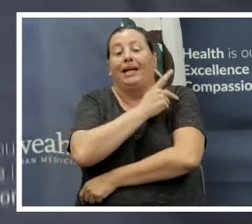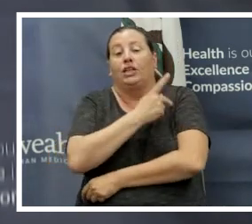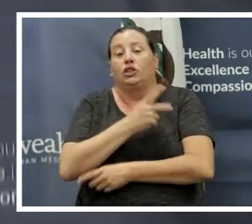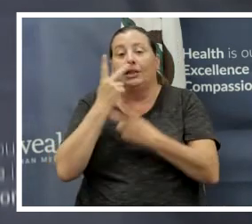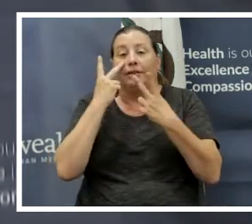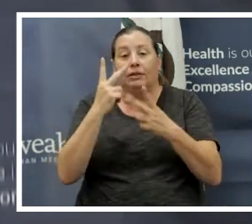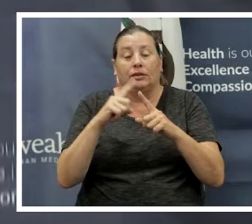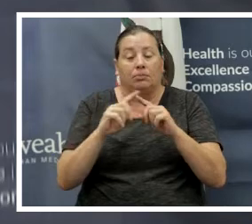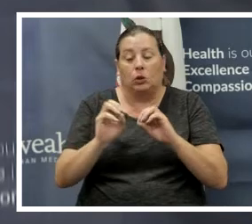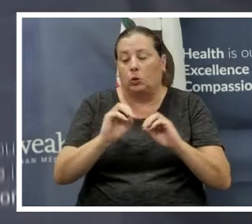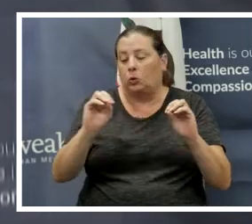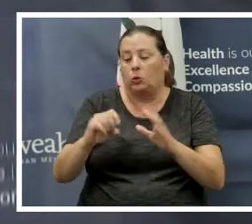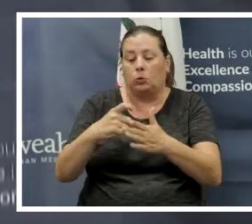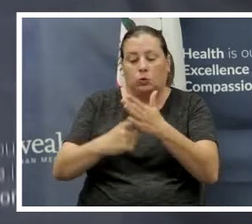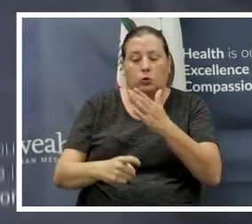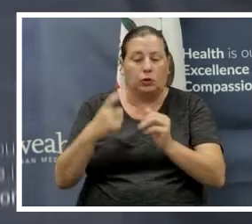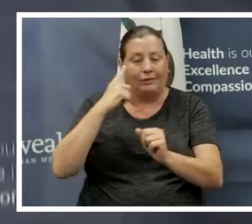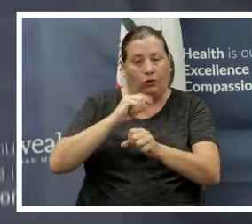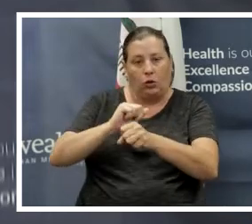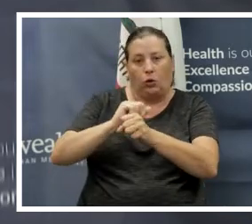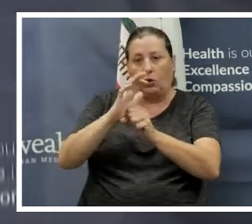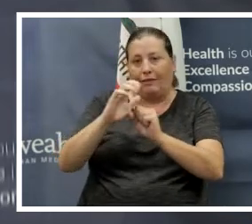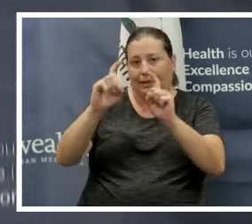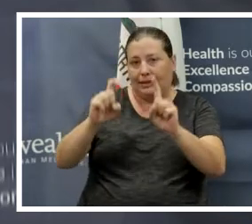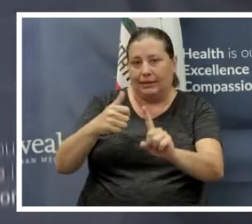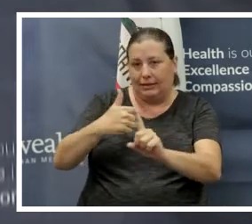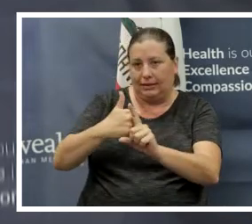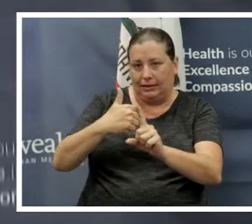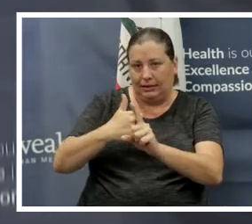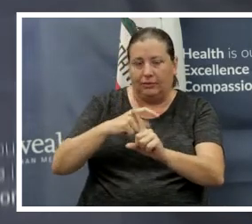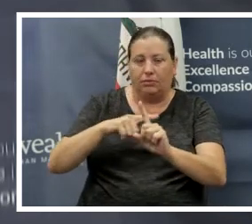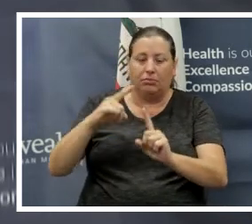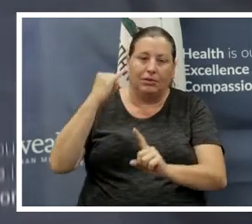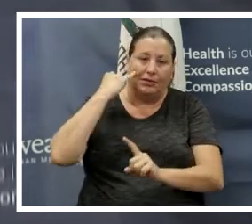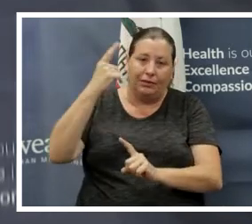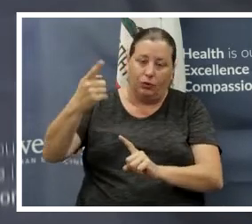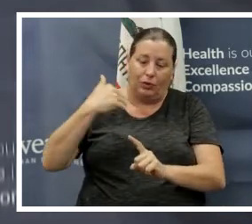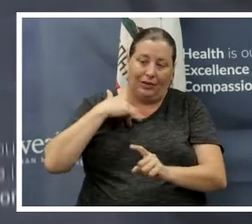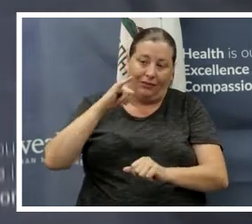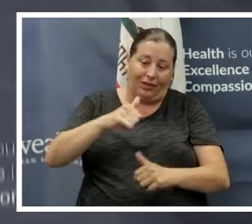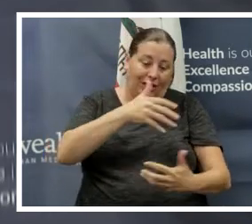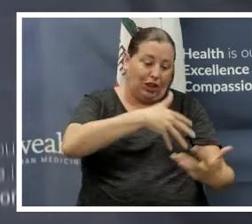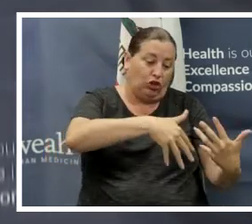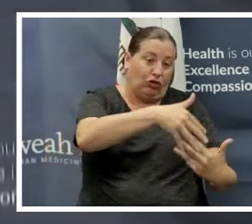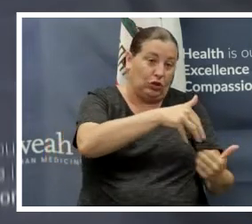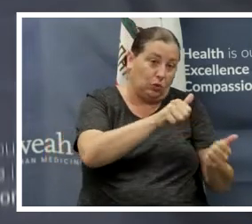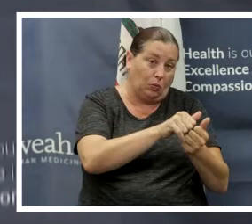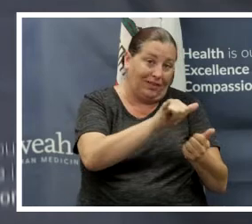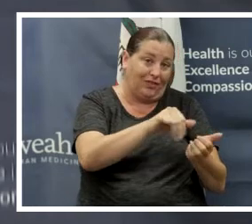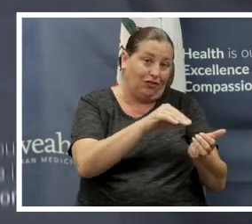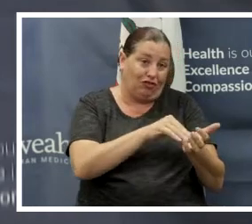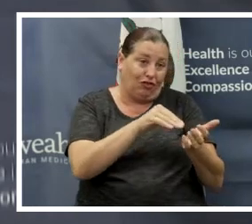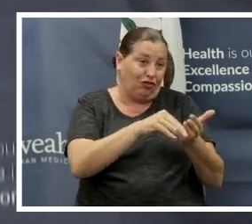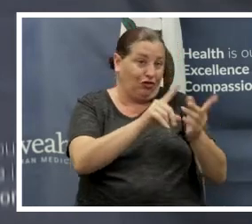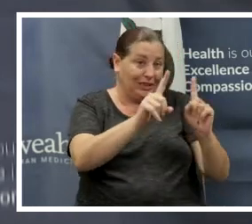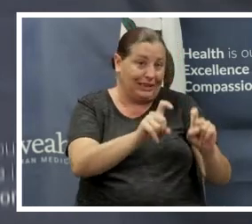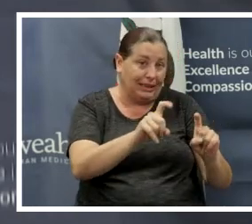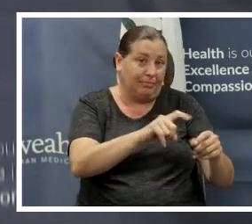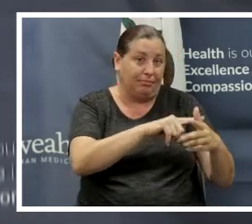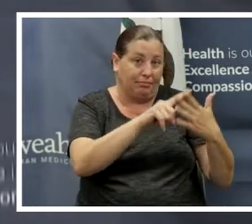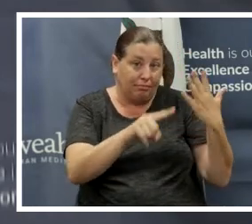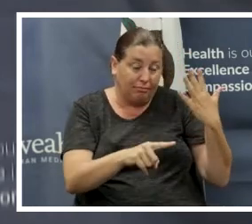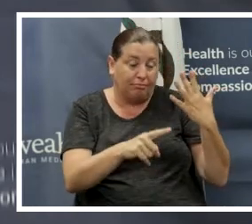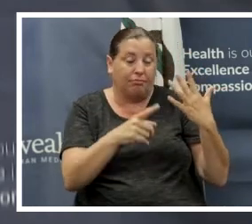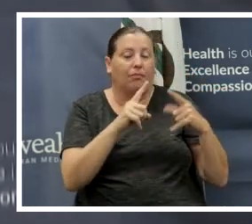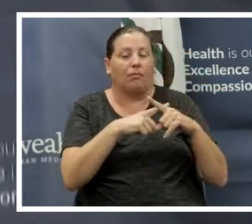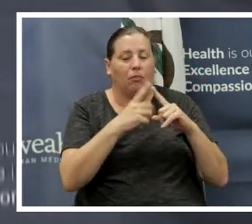the COVID test itself. But if you have that interaction with the provider, then we'll